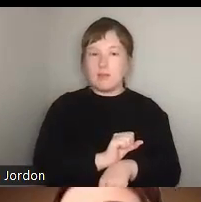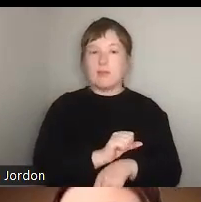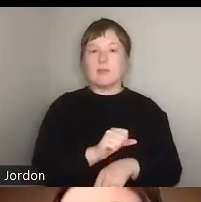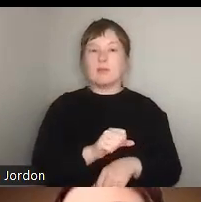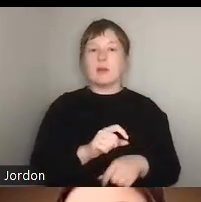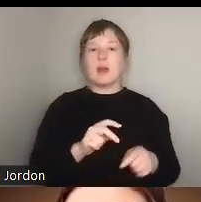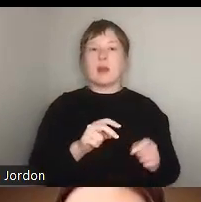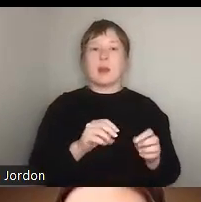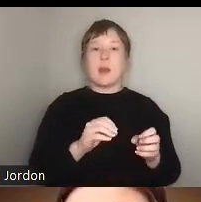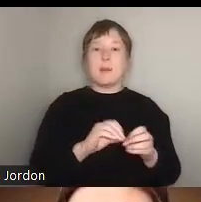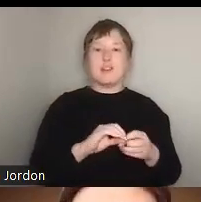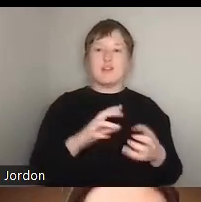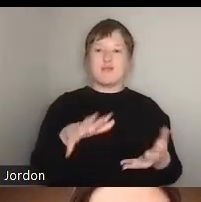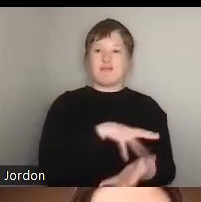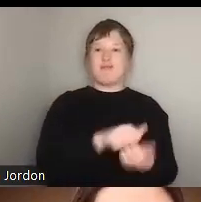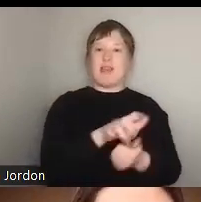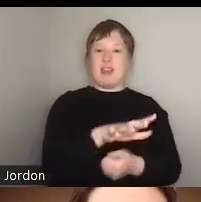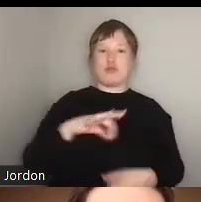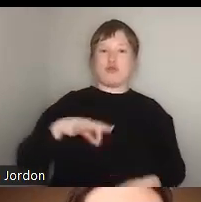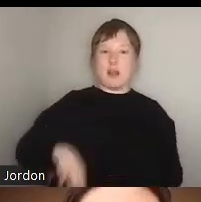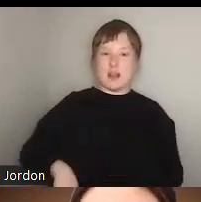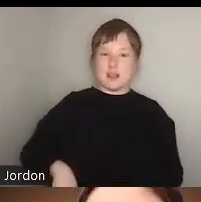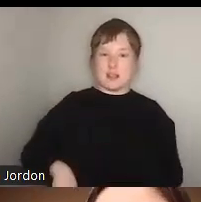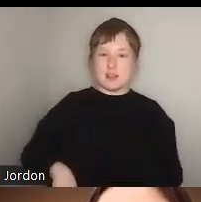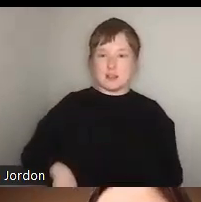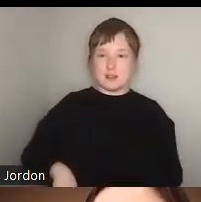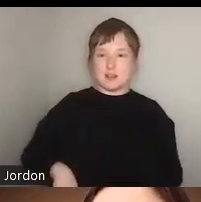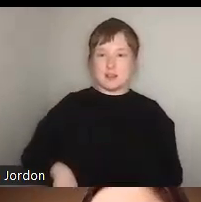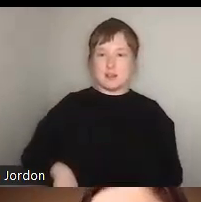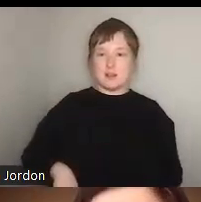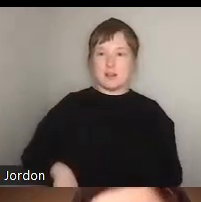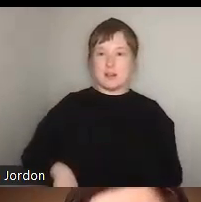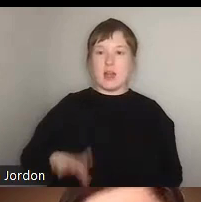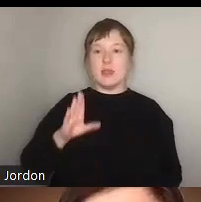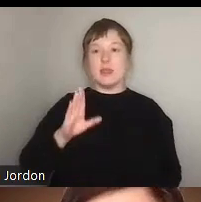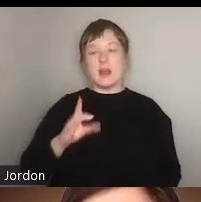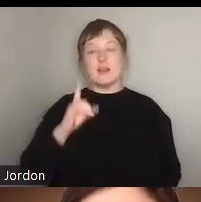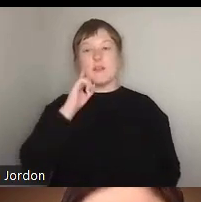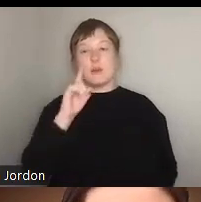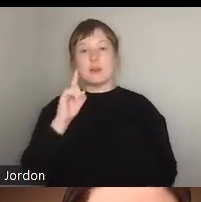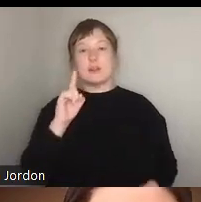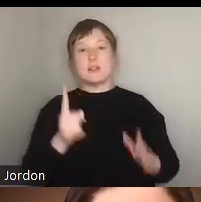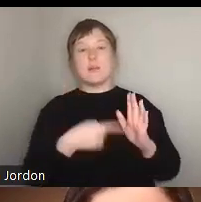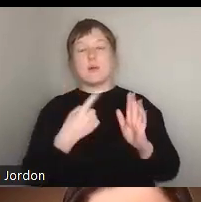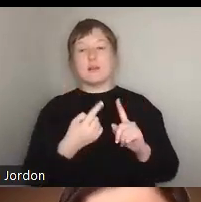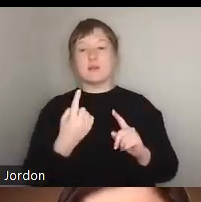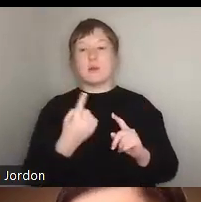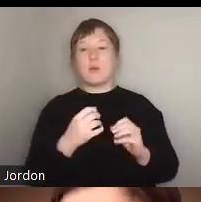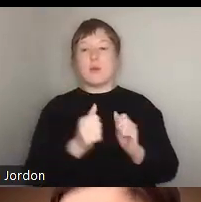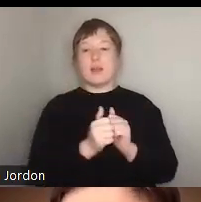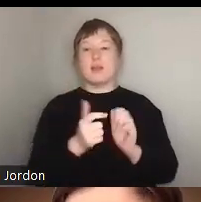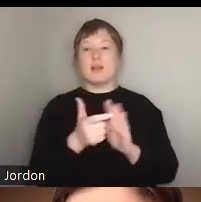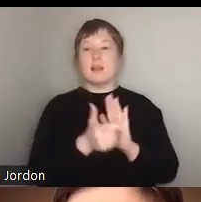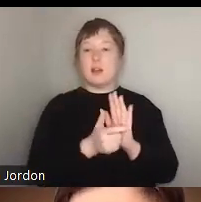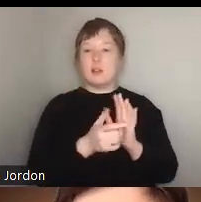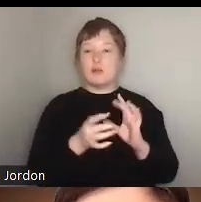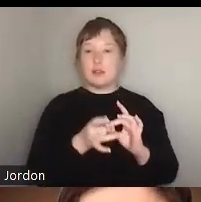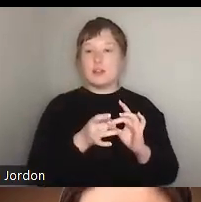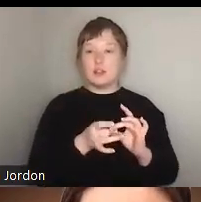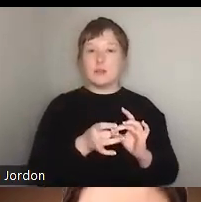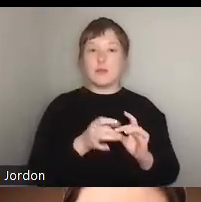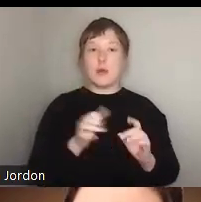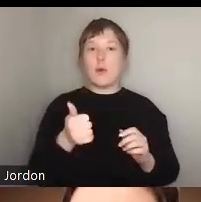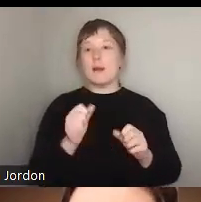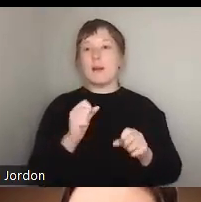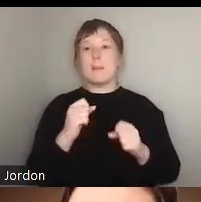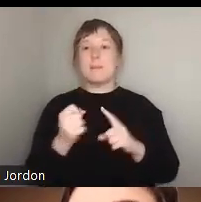intentionally ruining their credit. That is a giant barrier for people in legal relationships or the other abusive situation, because